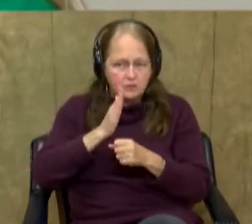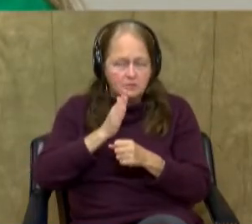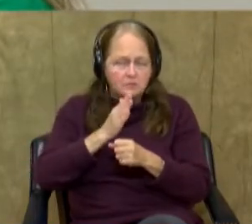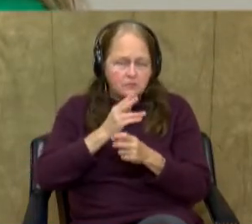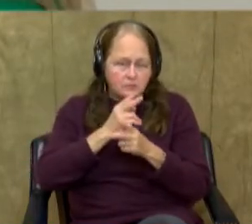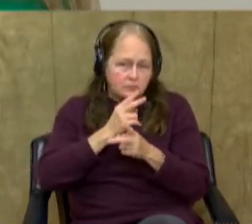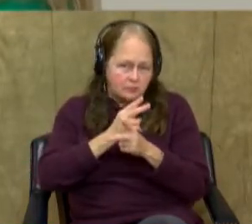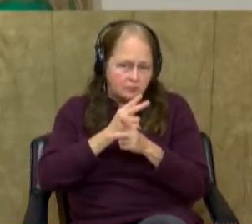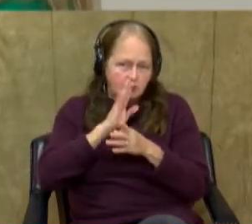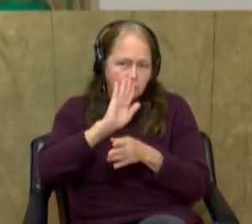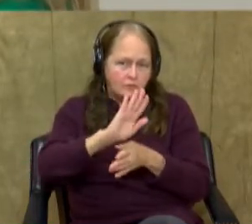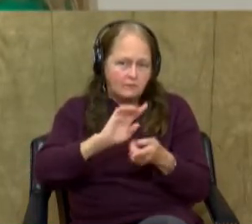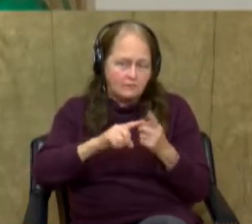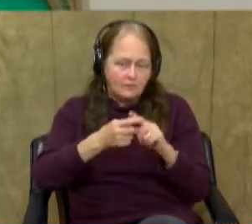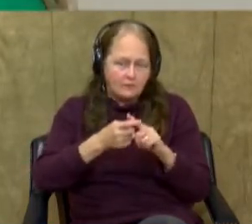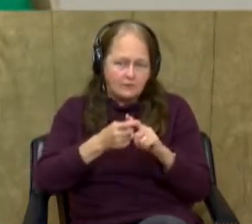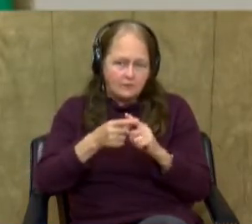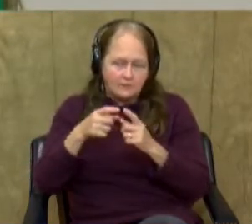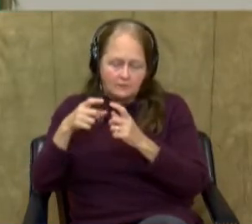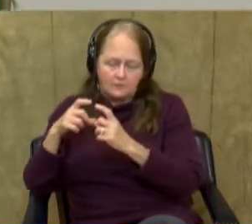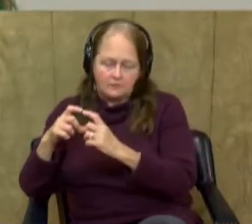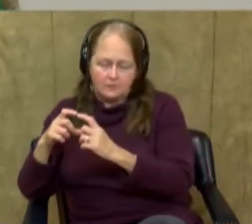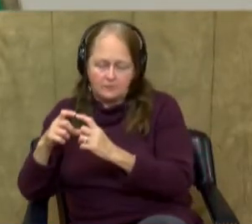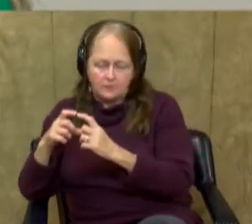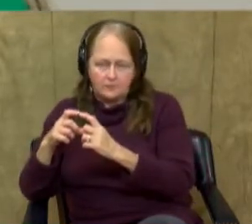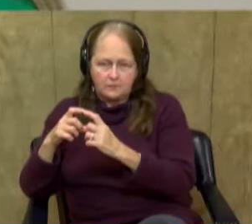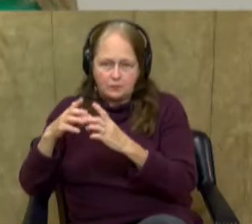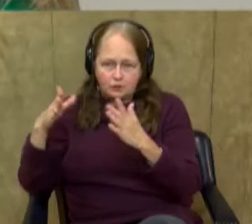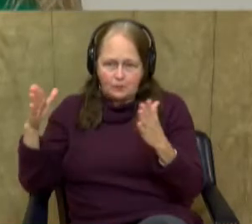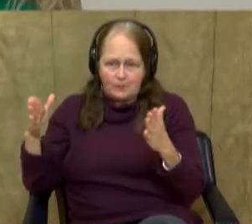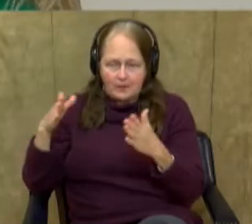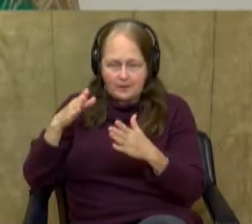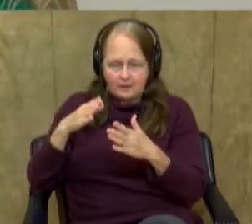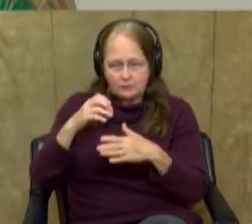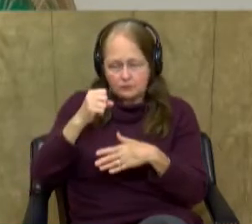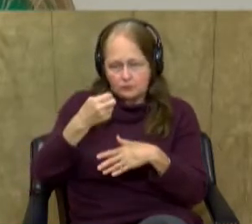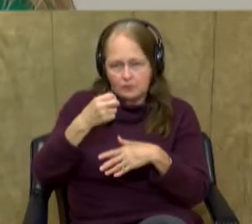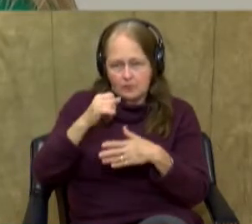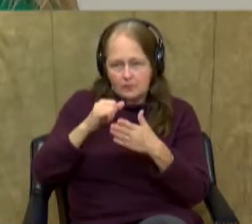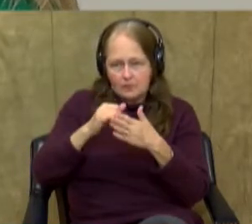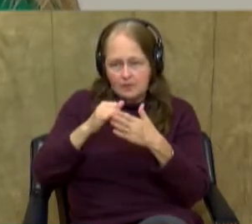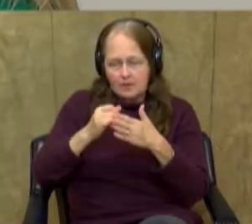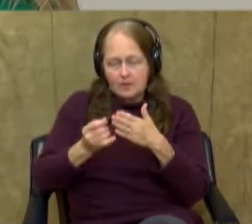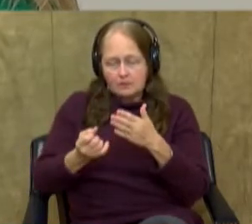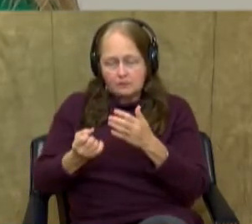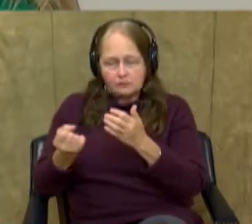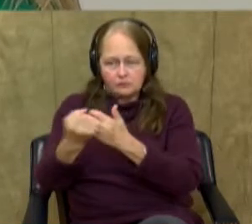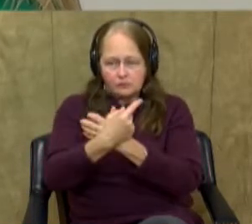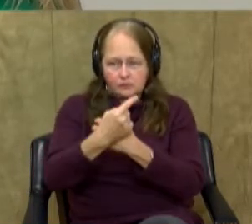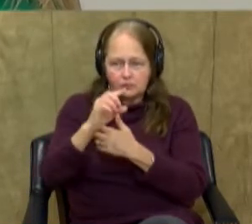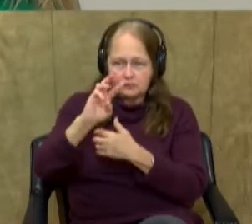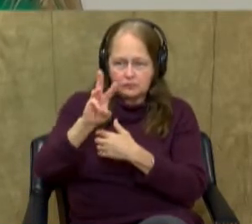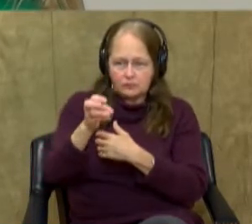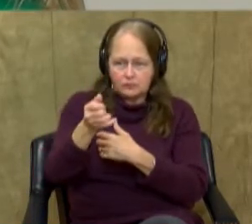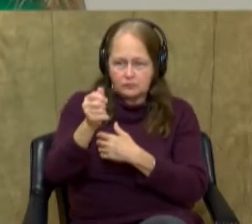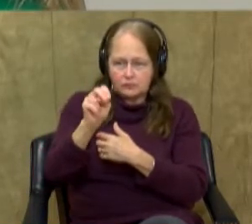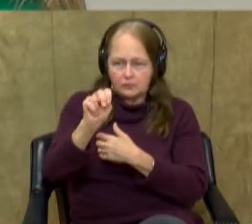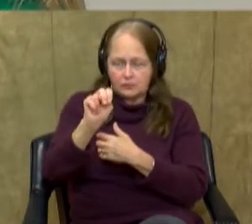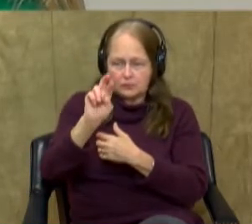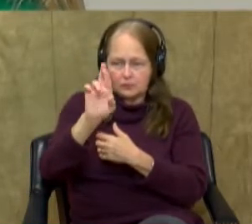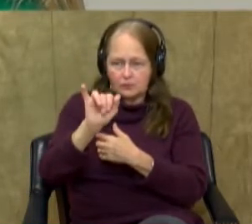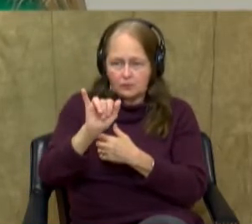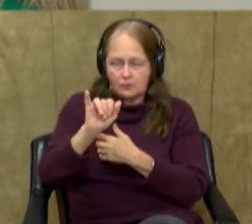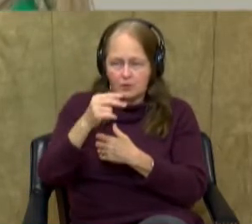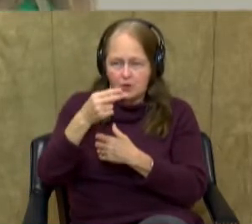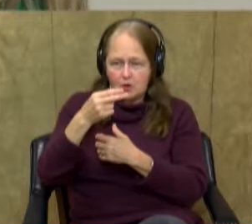crab. There's his little shell. It's got too big. The following January, Hermit Crab